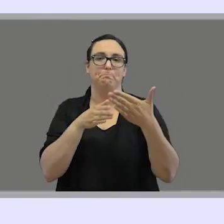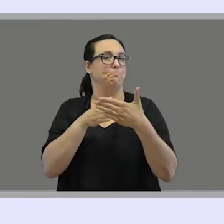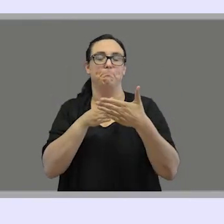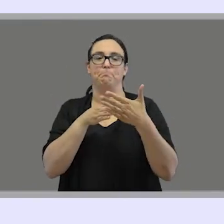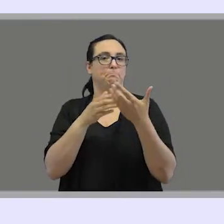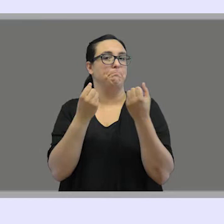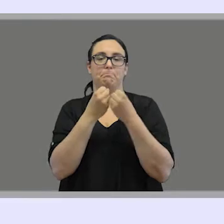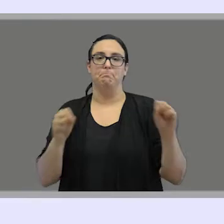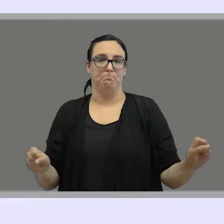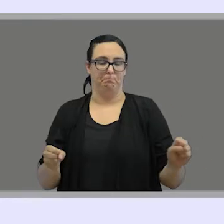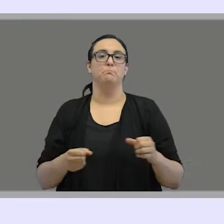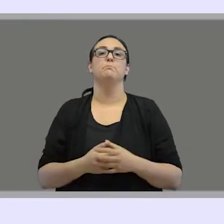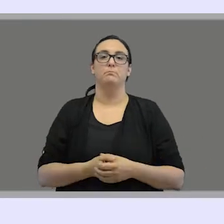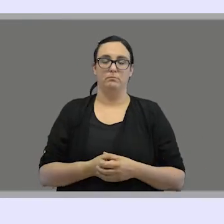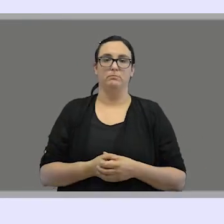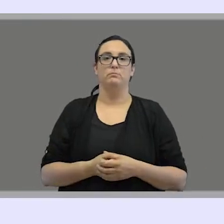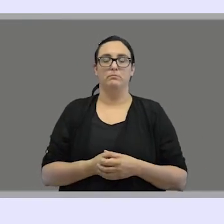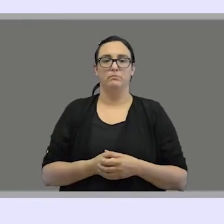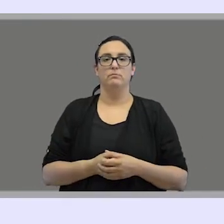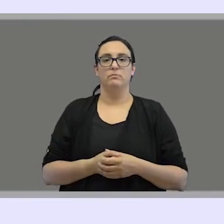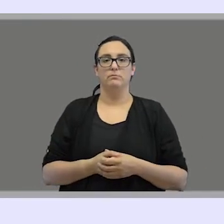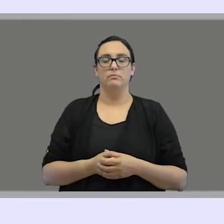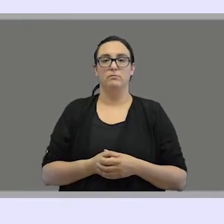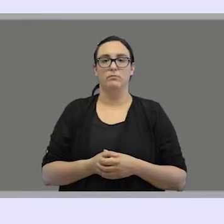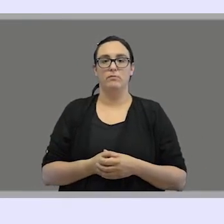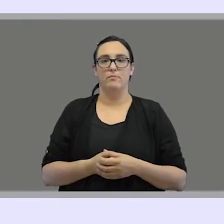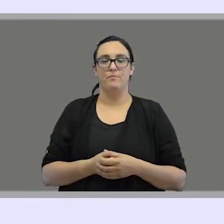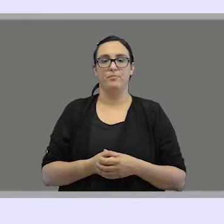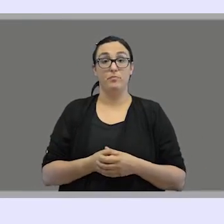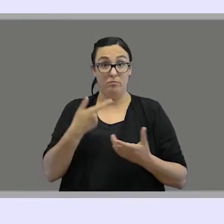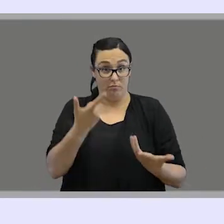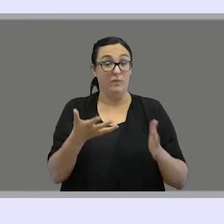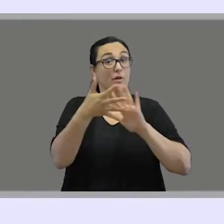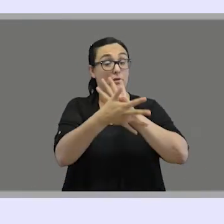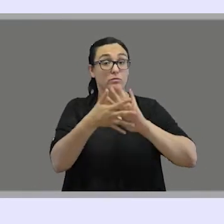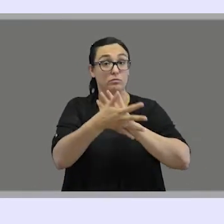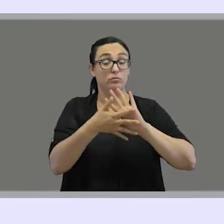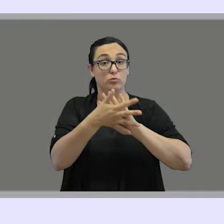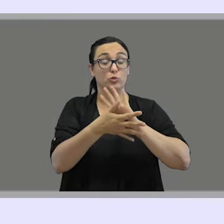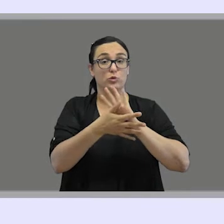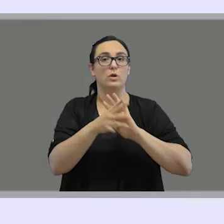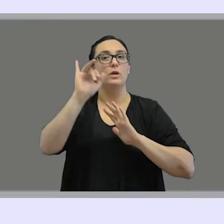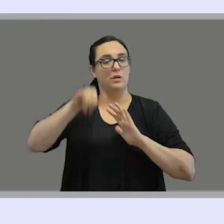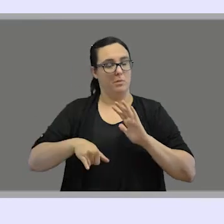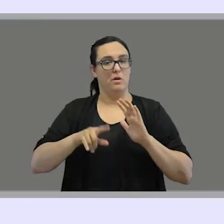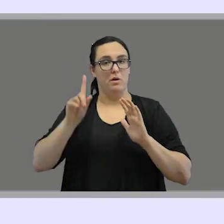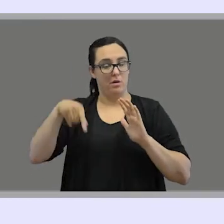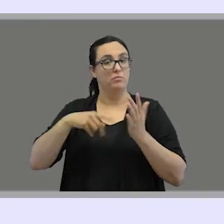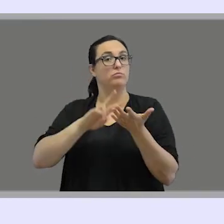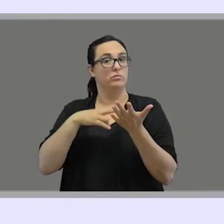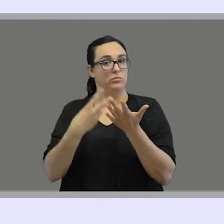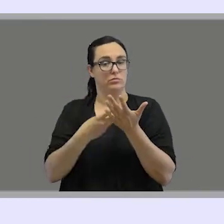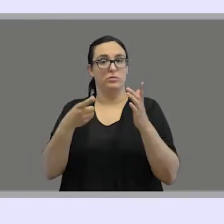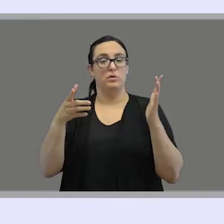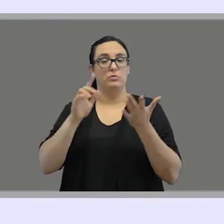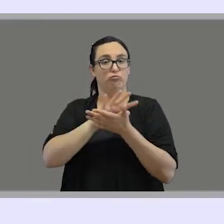through subtitling only. So sign language and sign language interpretation on